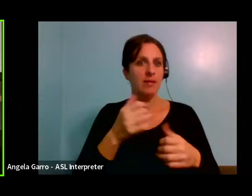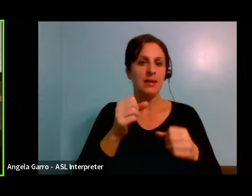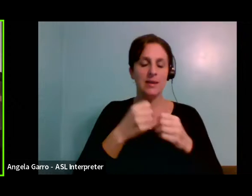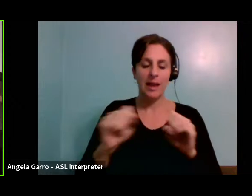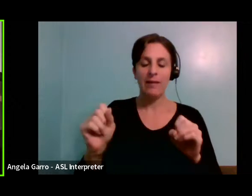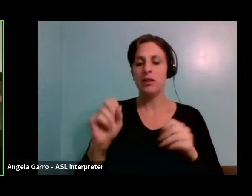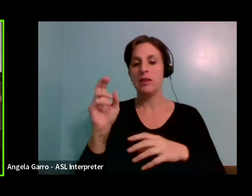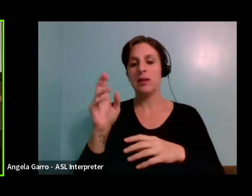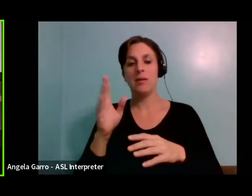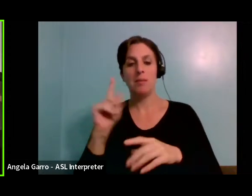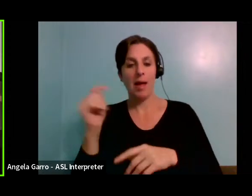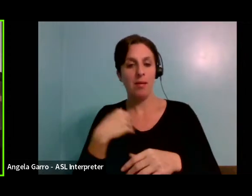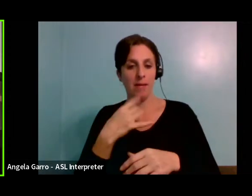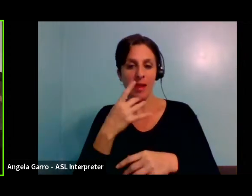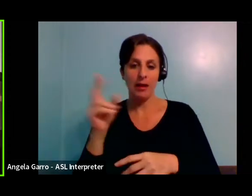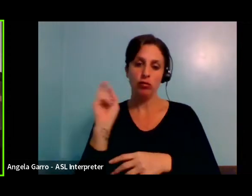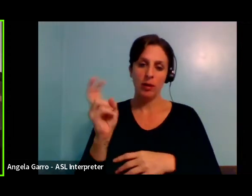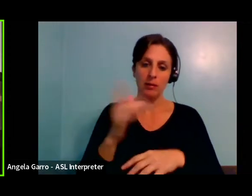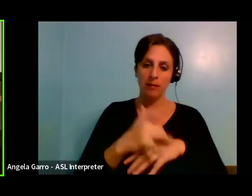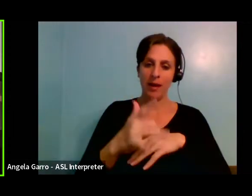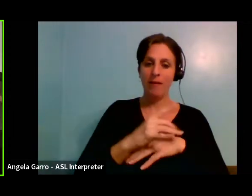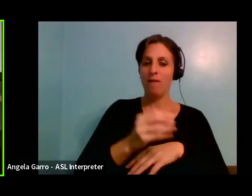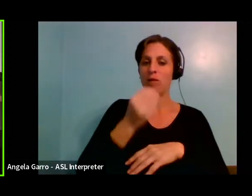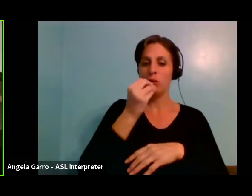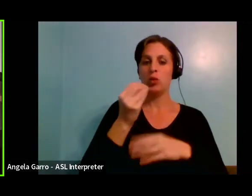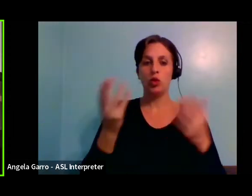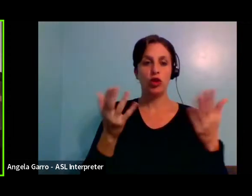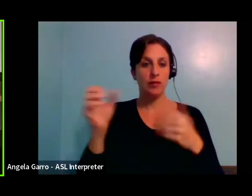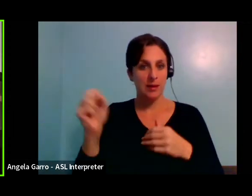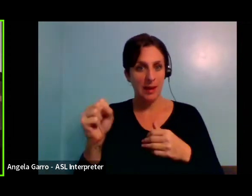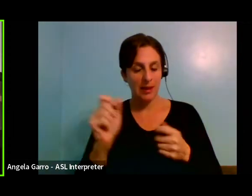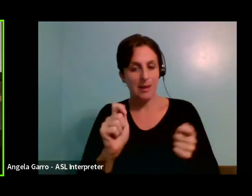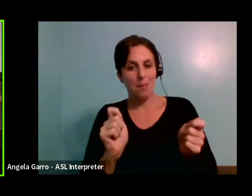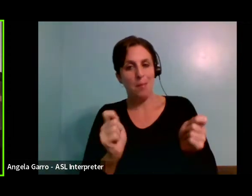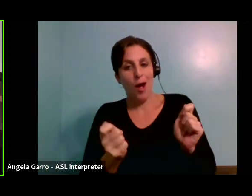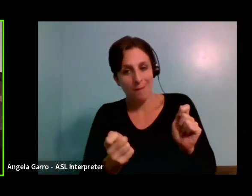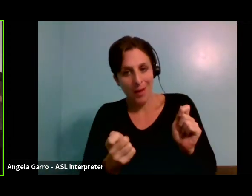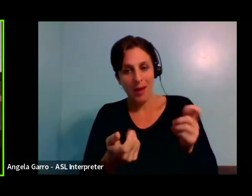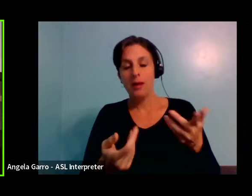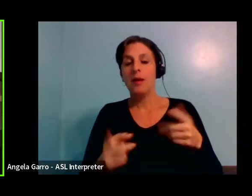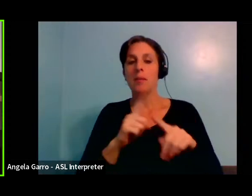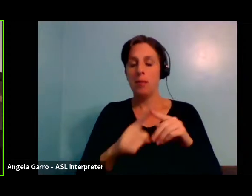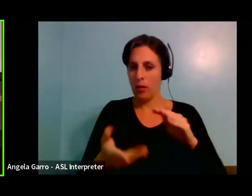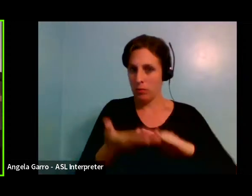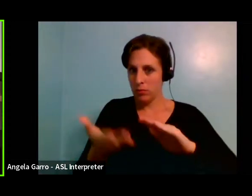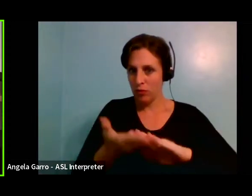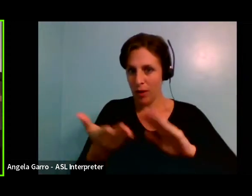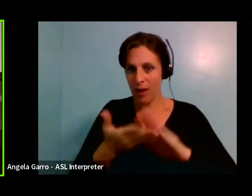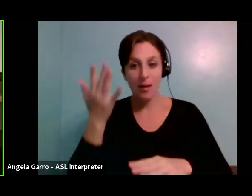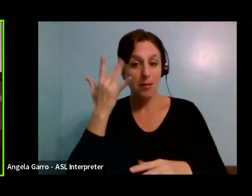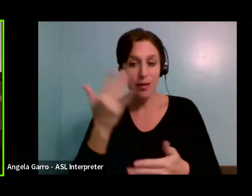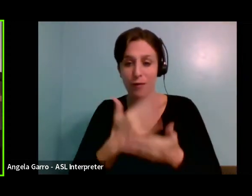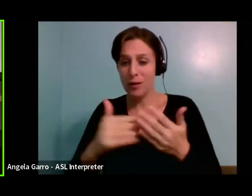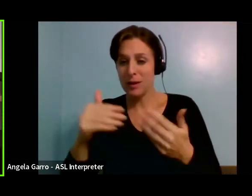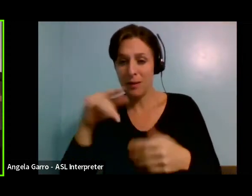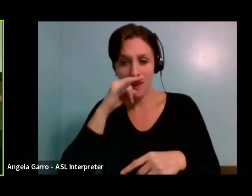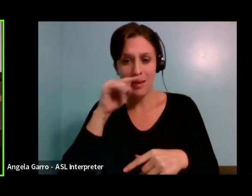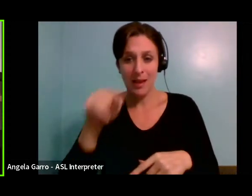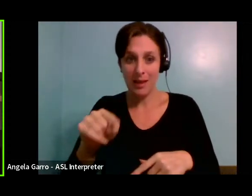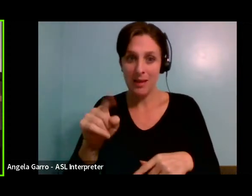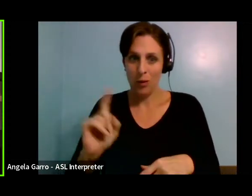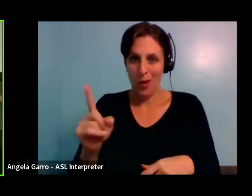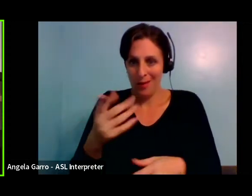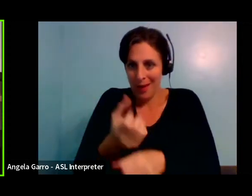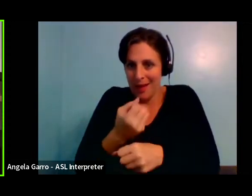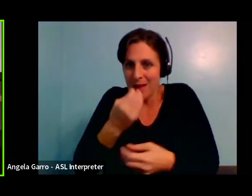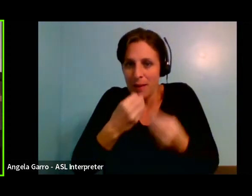is available. Food service is yes, modified, but up and running because for some kids, this is where they get their